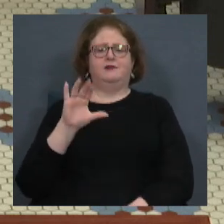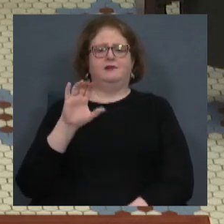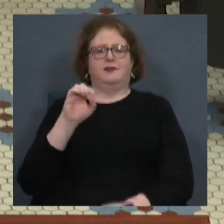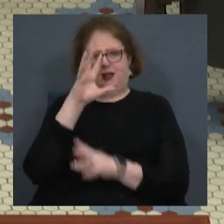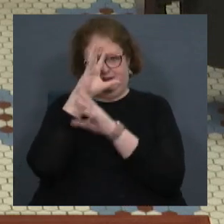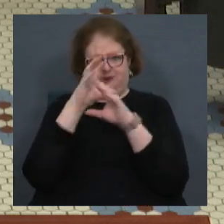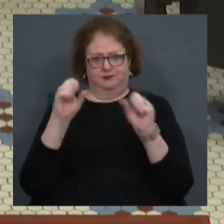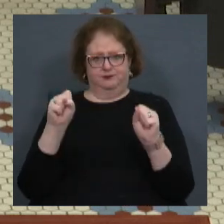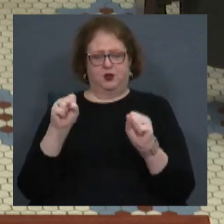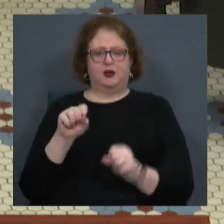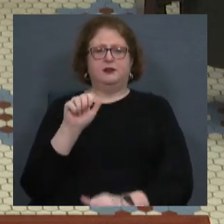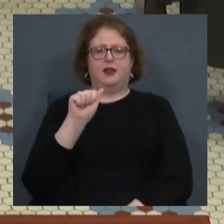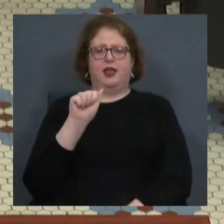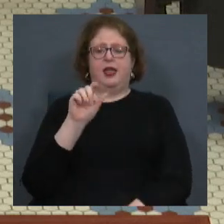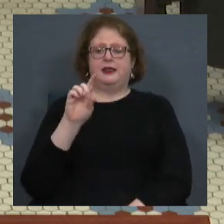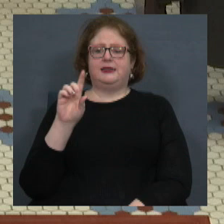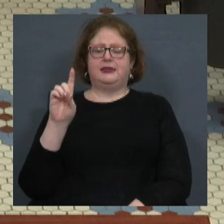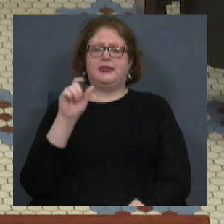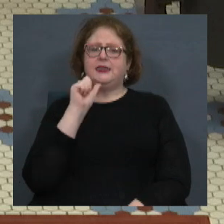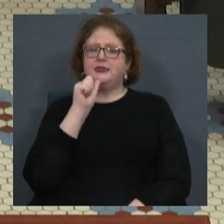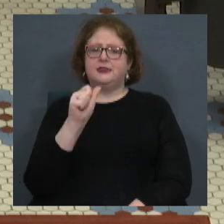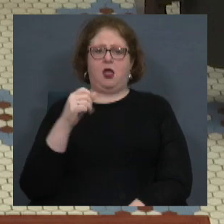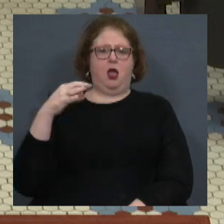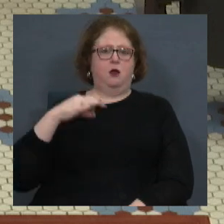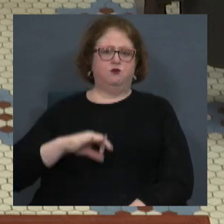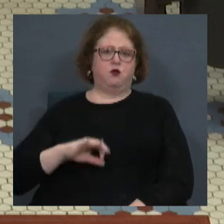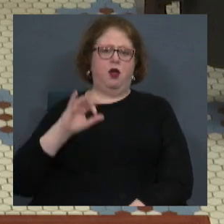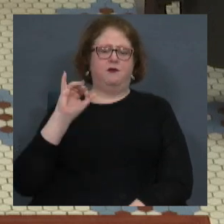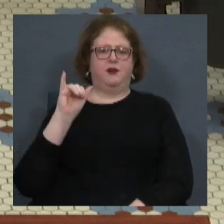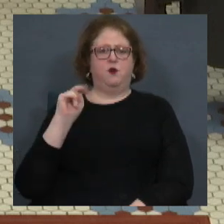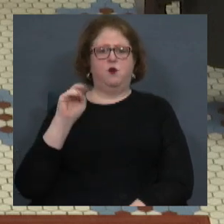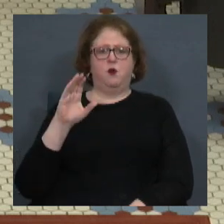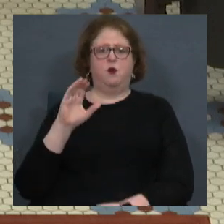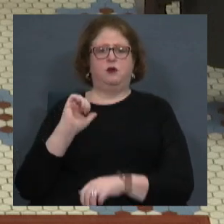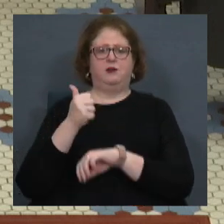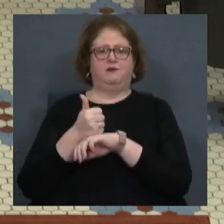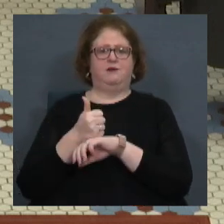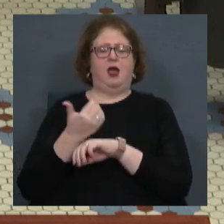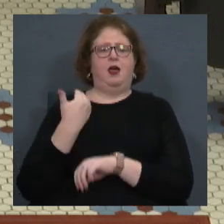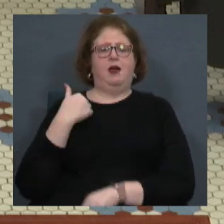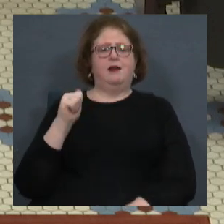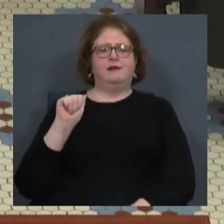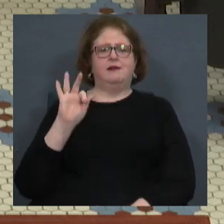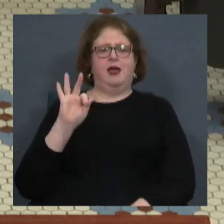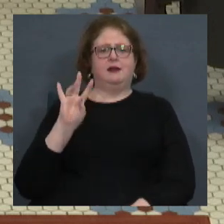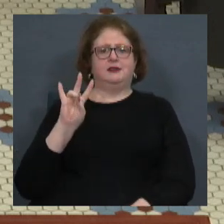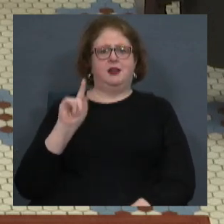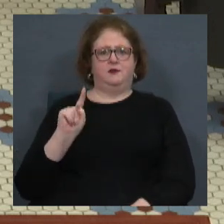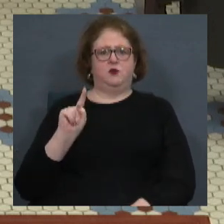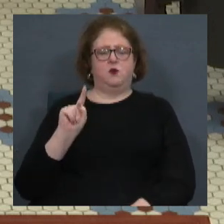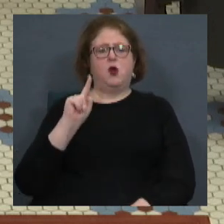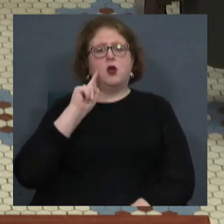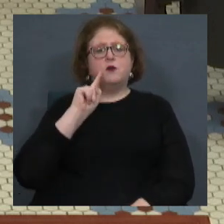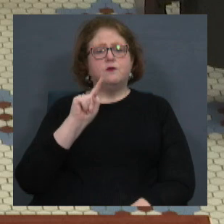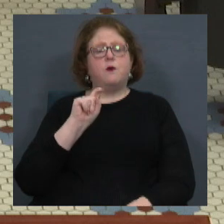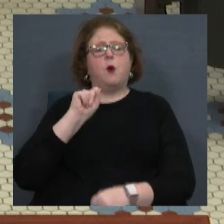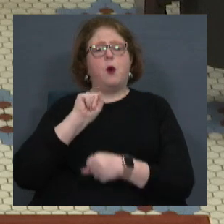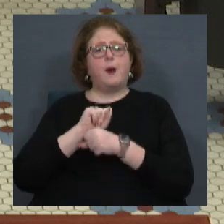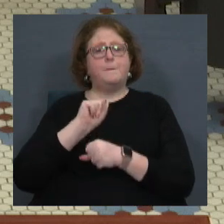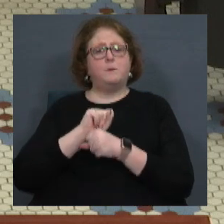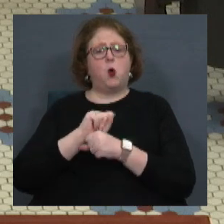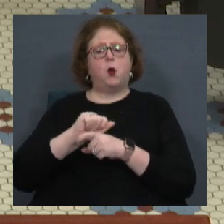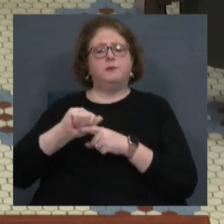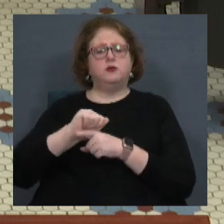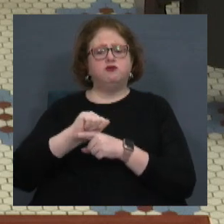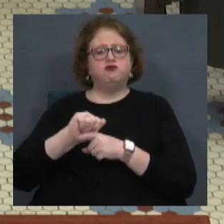is a nonprofit corporation that was founded in 1971 to promote employment, training, and work